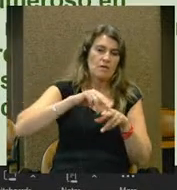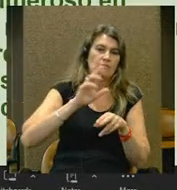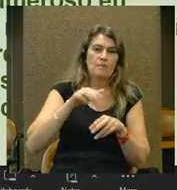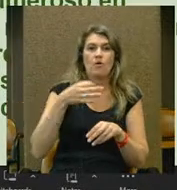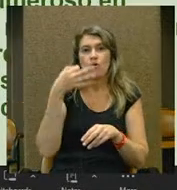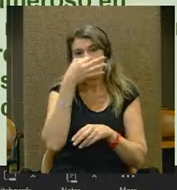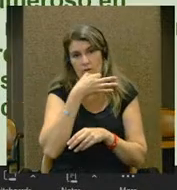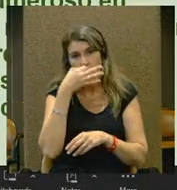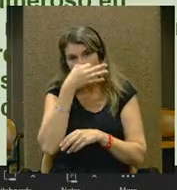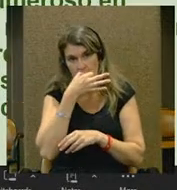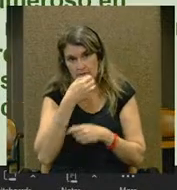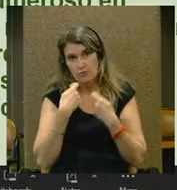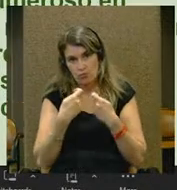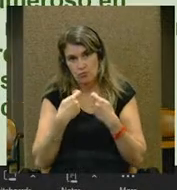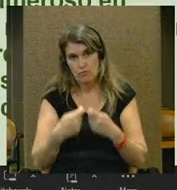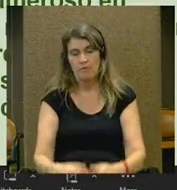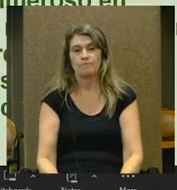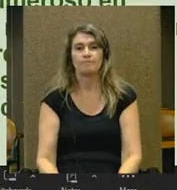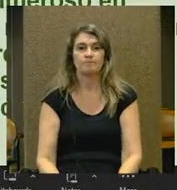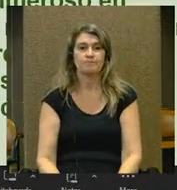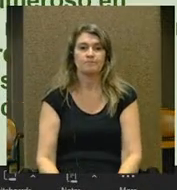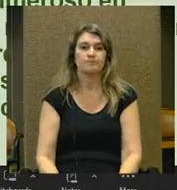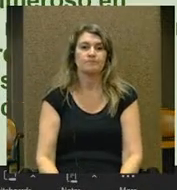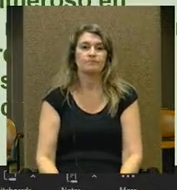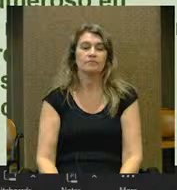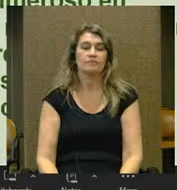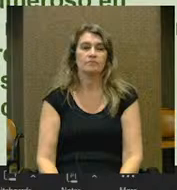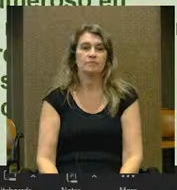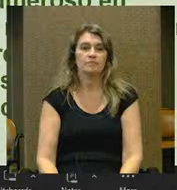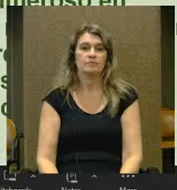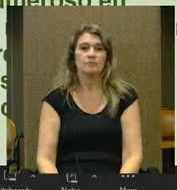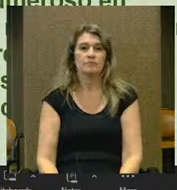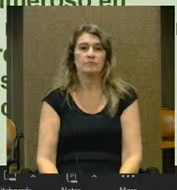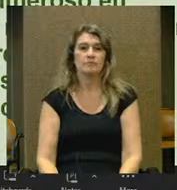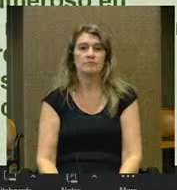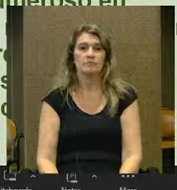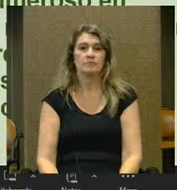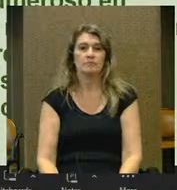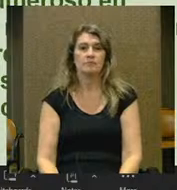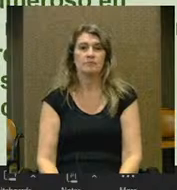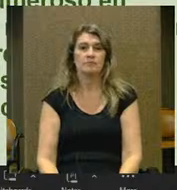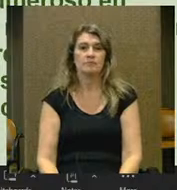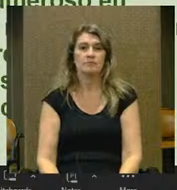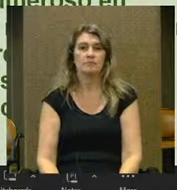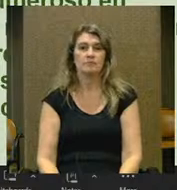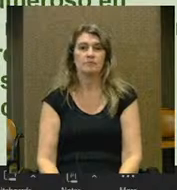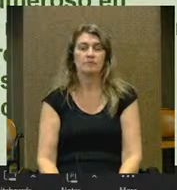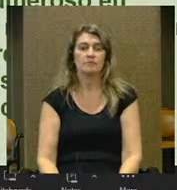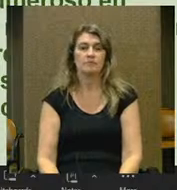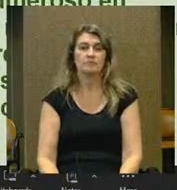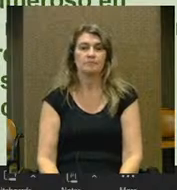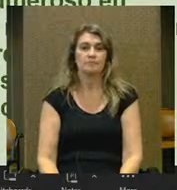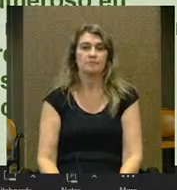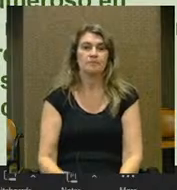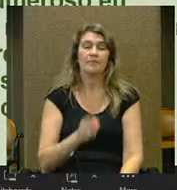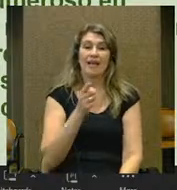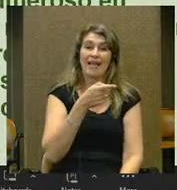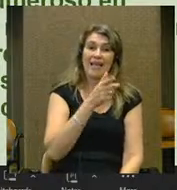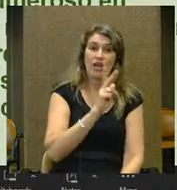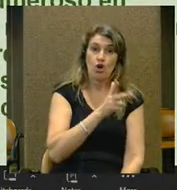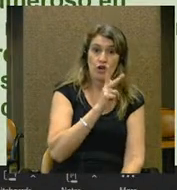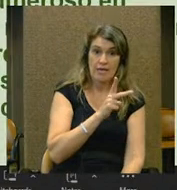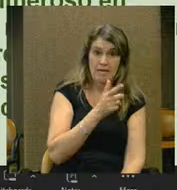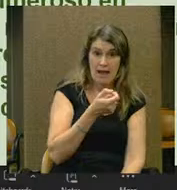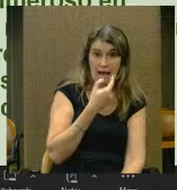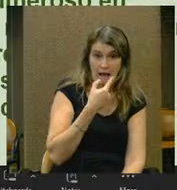which has also been noted by Brian and Bo earlier for Canada and the US. Heroin is currently still involved in the majority